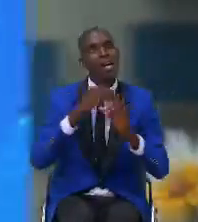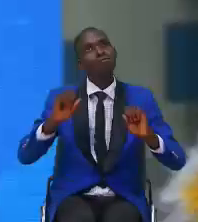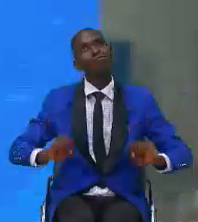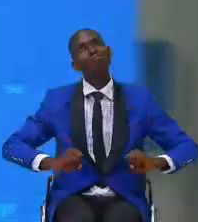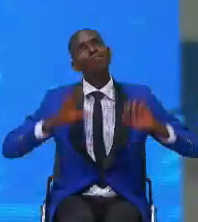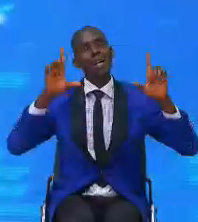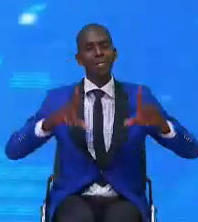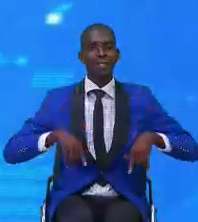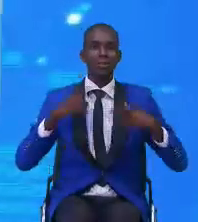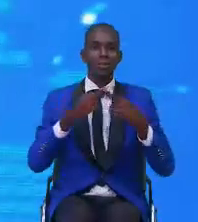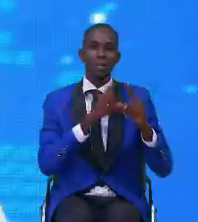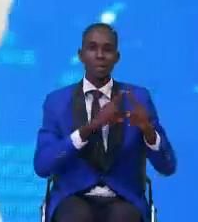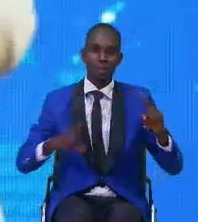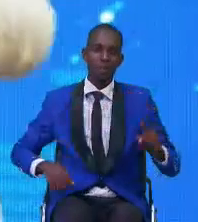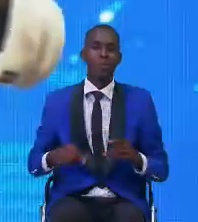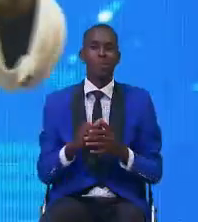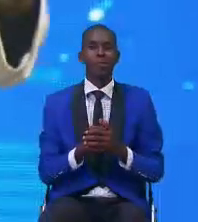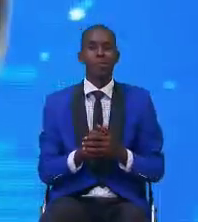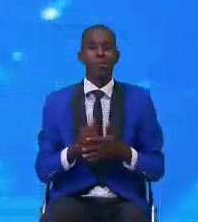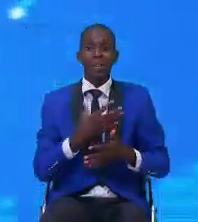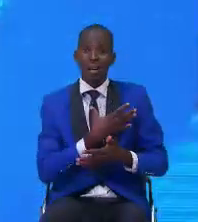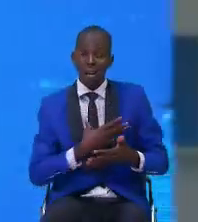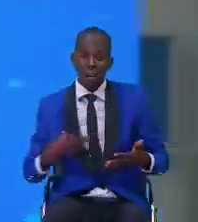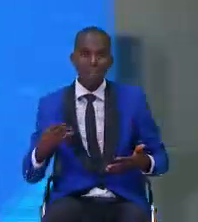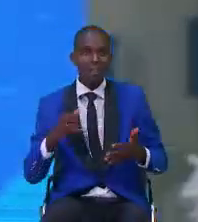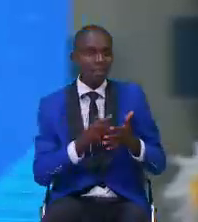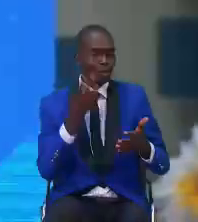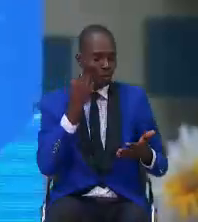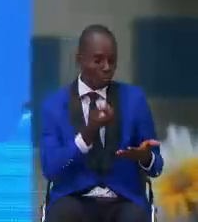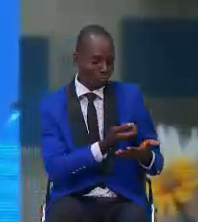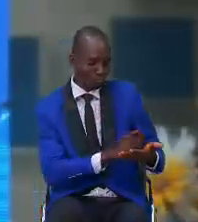and yielded himself to the Lord and even wrote it down as a